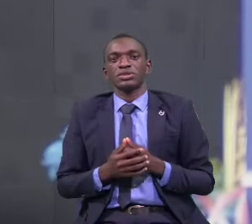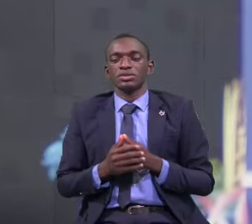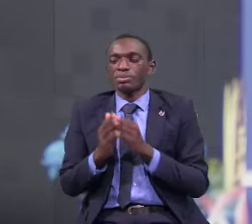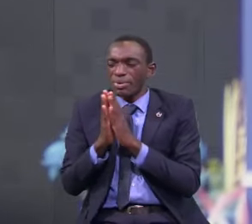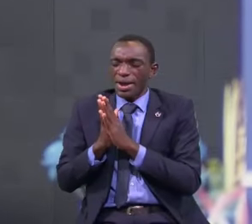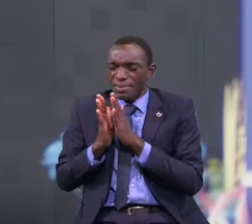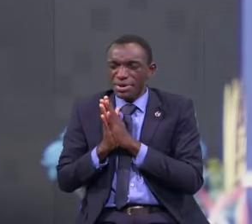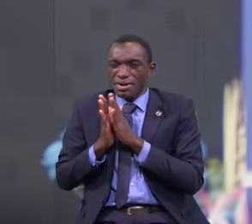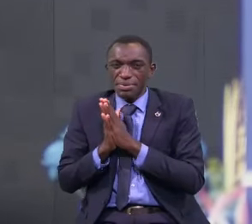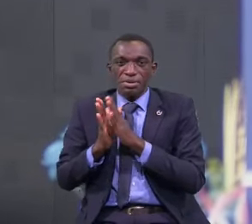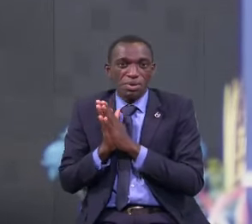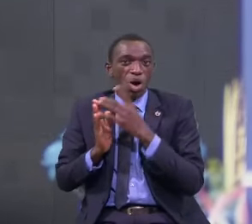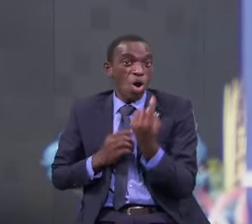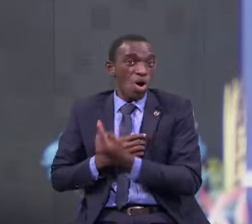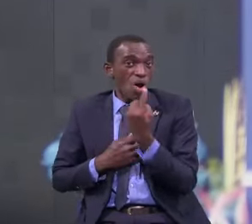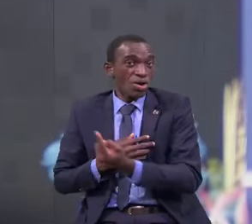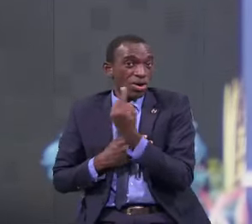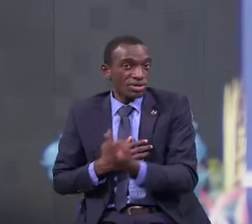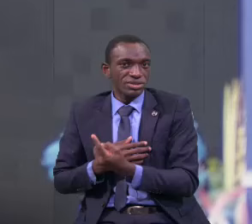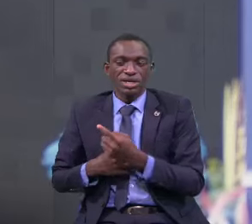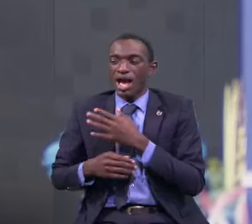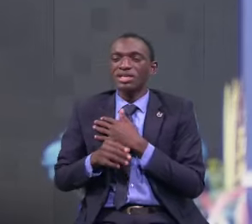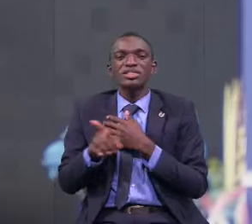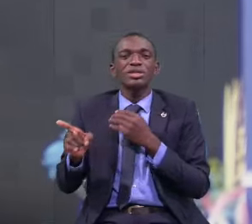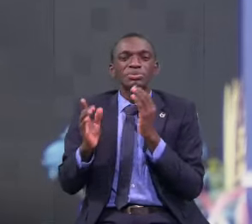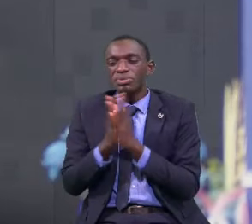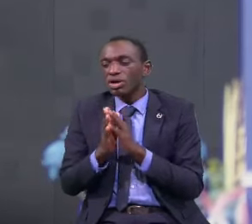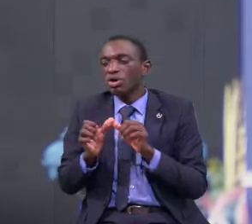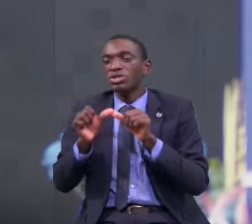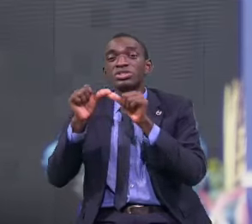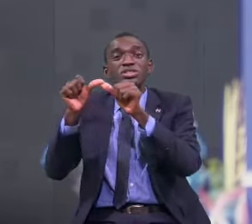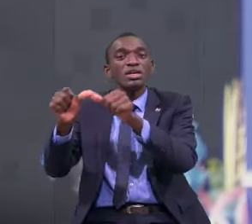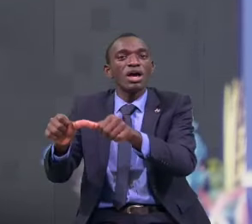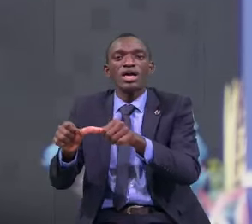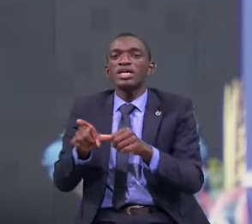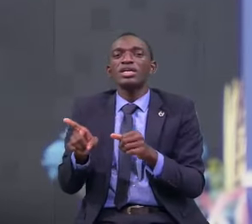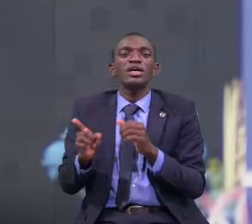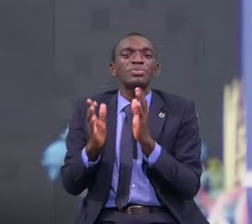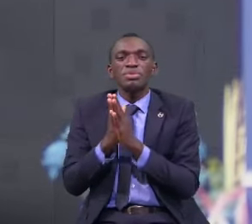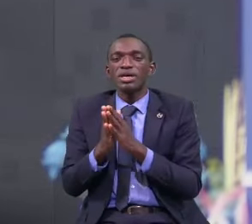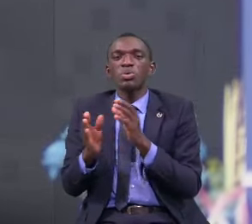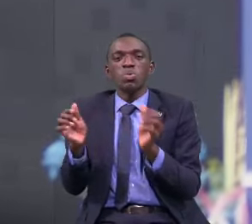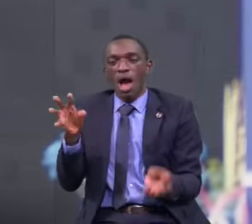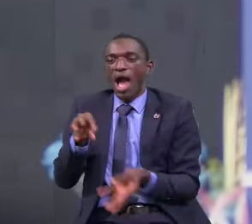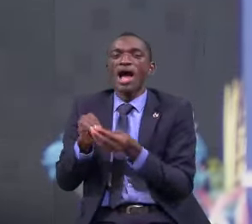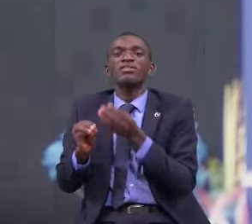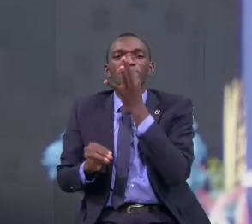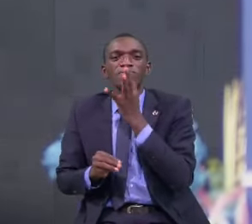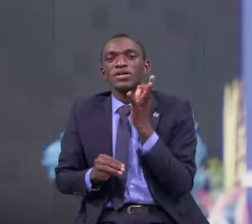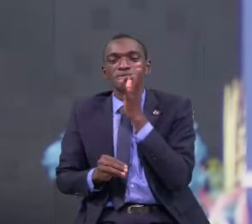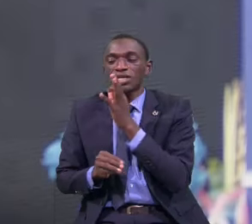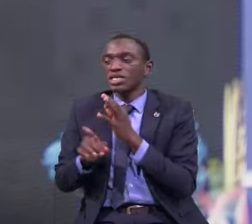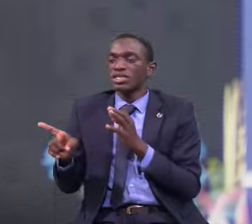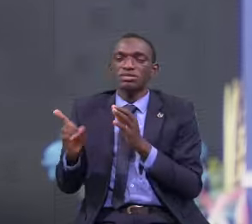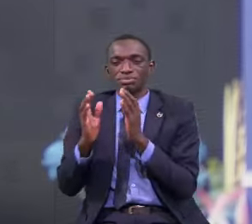Pray. And they pray. They pray and fast. They fast and